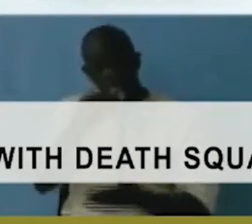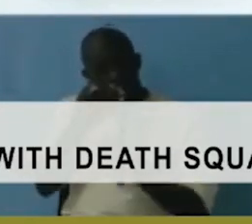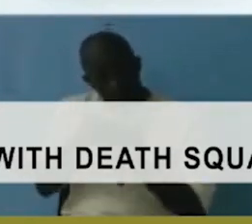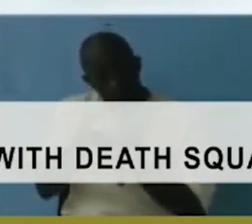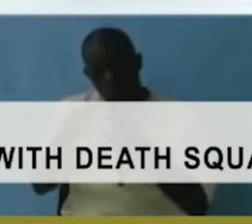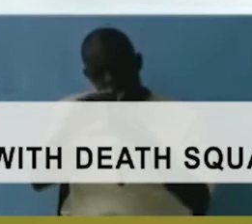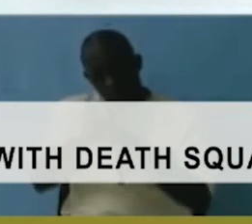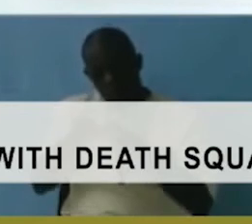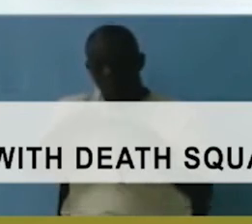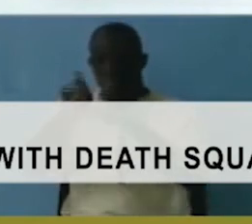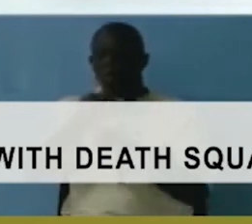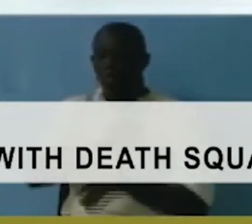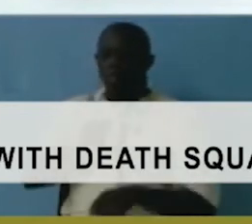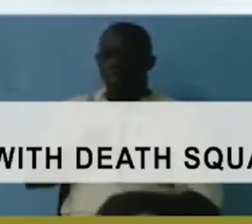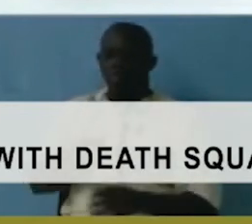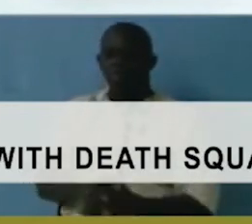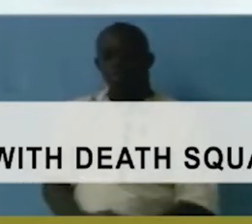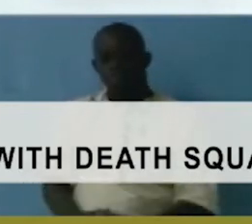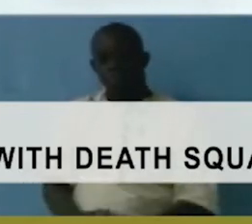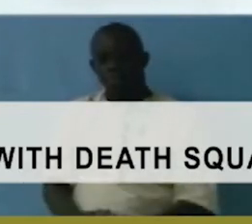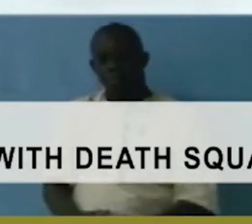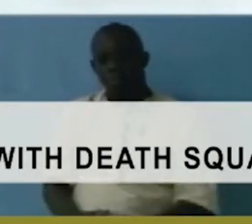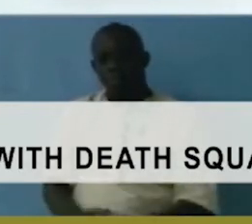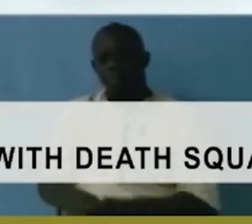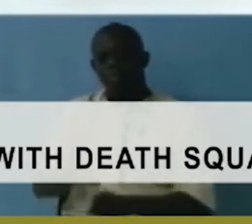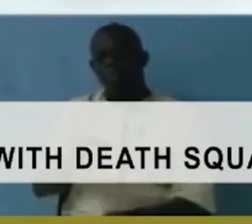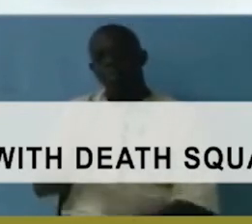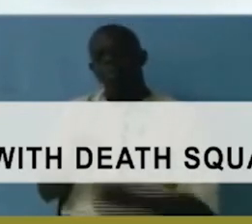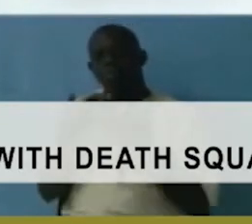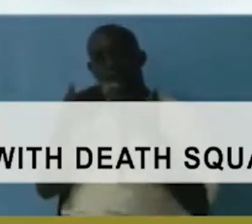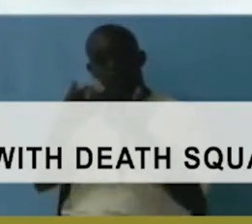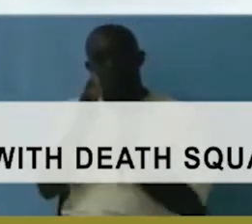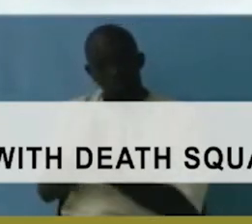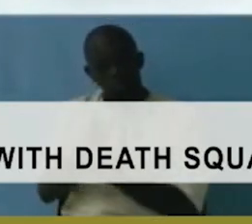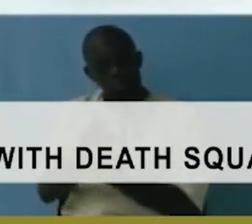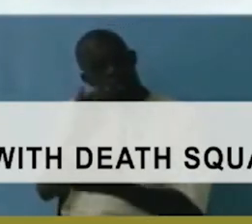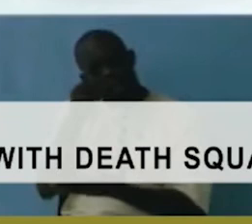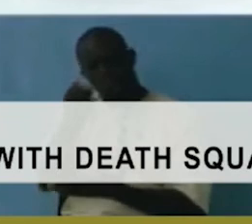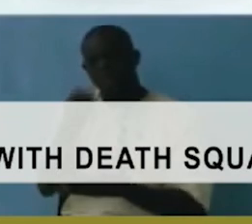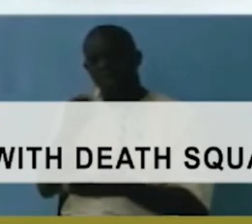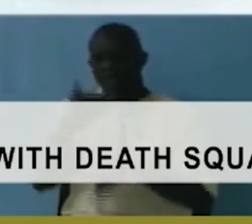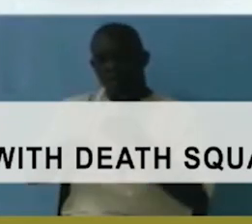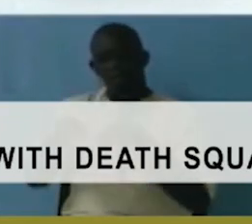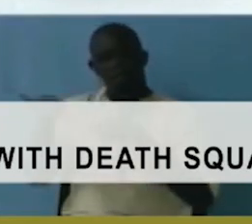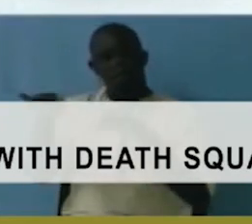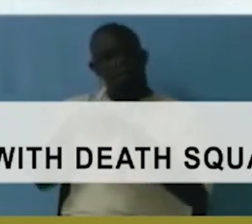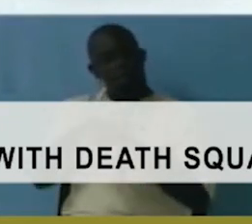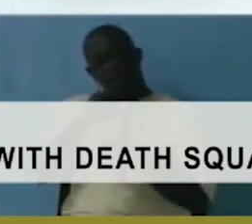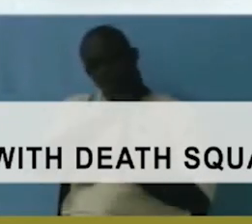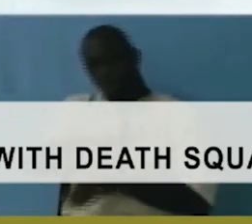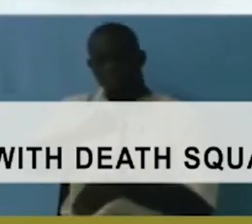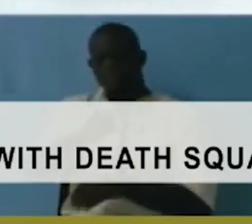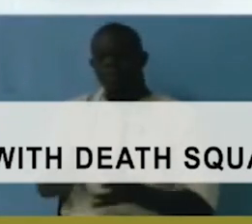jail time. One of those who faced torture in the hands of Jammeh's death squad was Major Yahya Dabo, who was an army captain